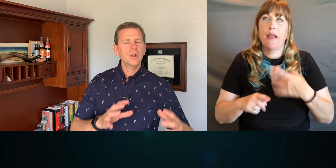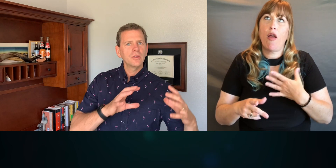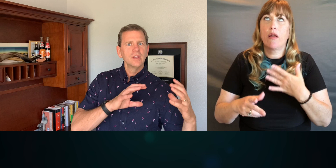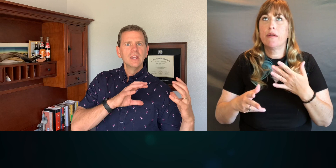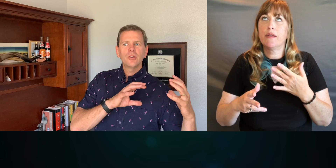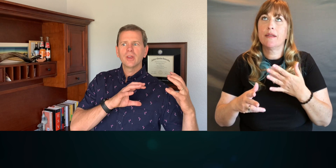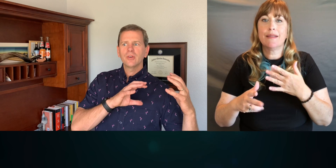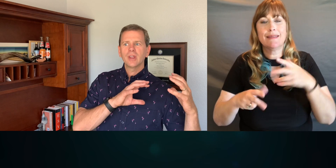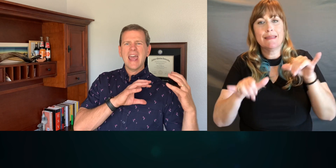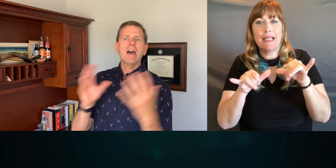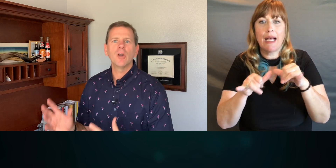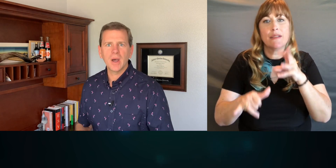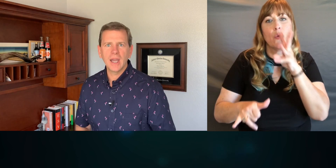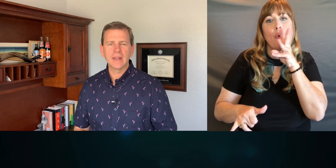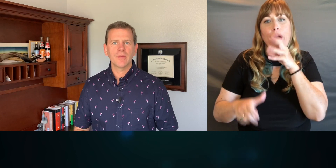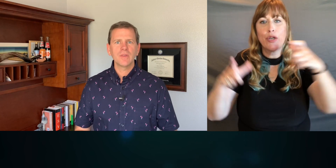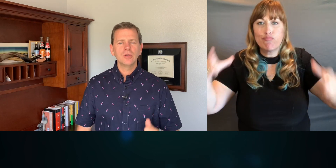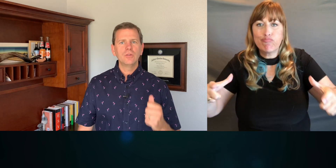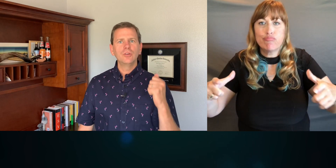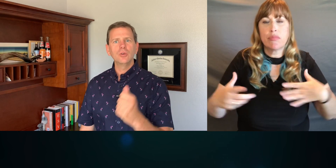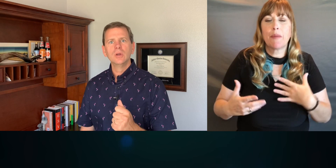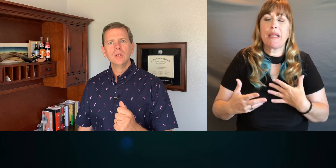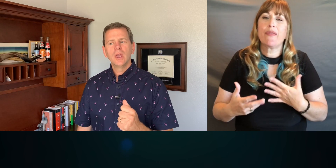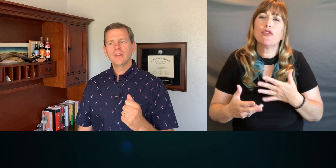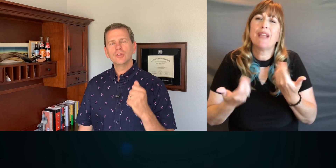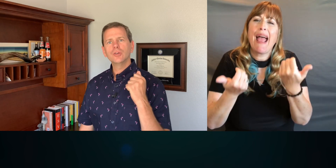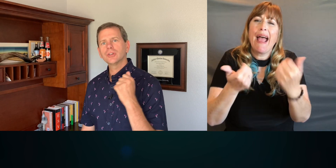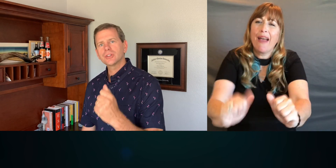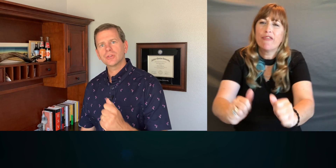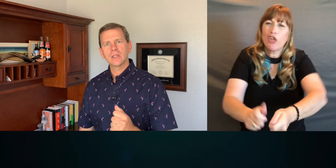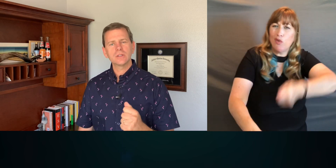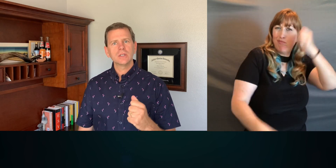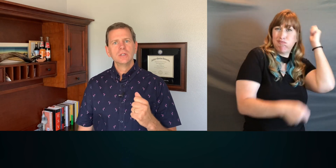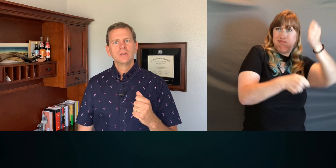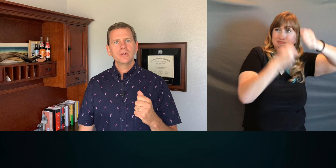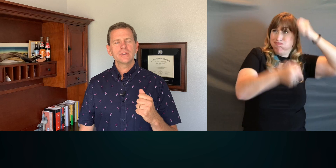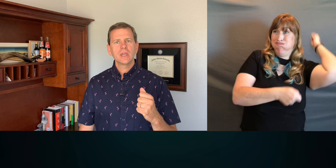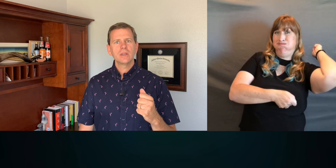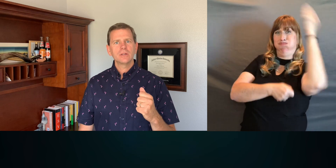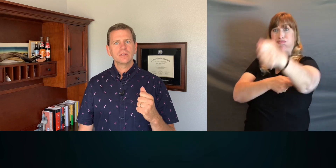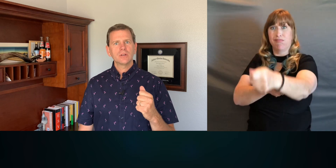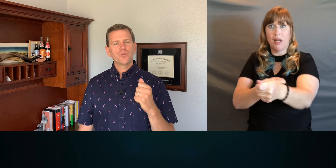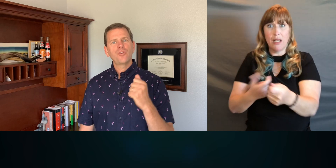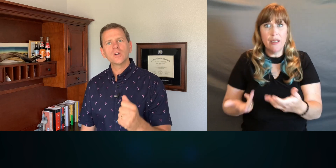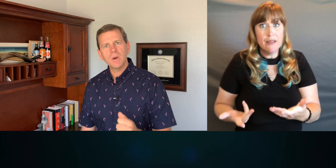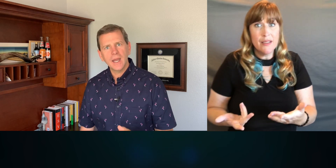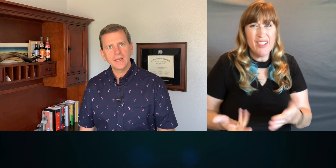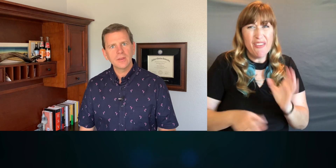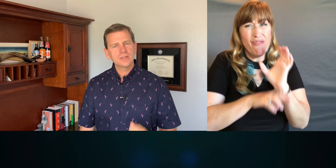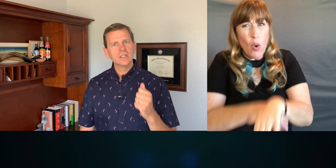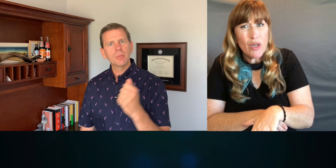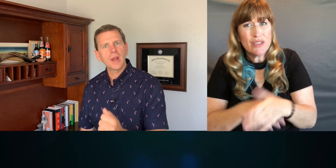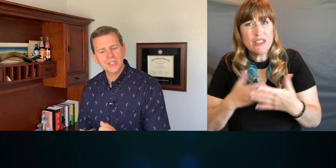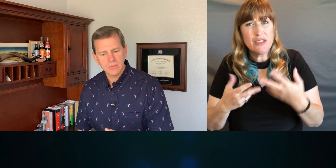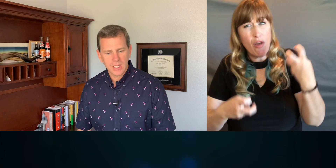suppose. But, you know, there's an effort behind it. It's something that you do. You use your strength. There's force behind it.